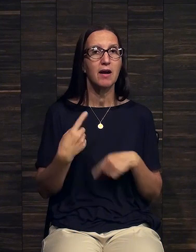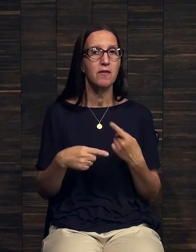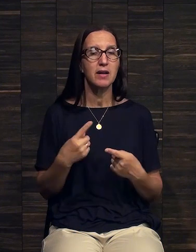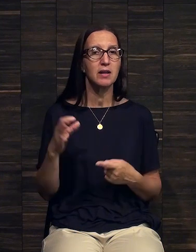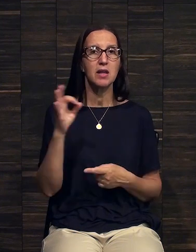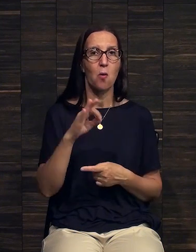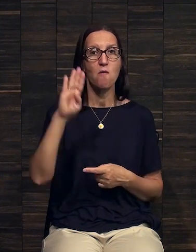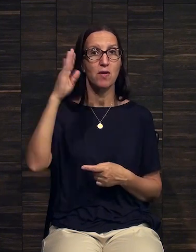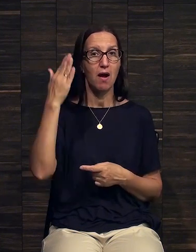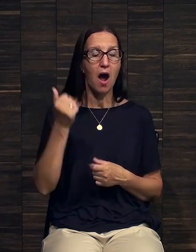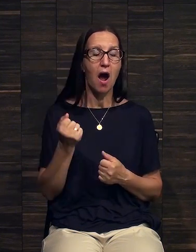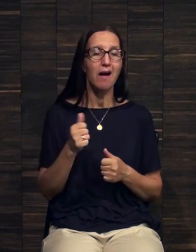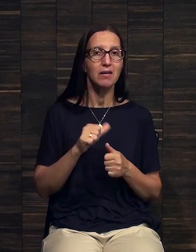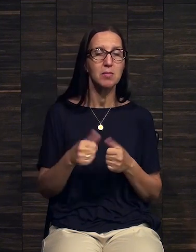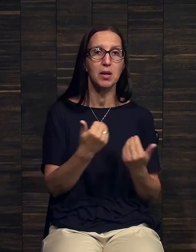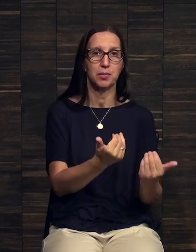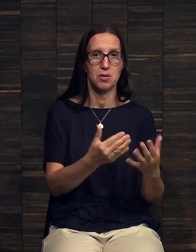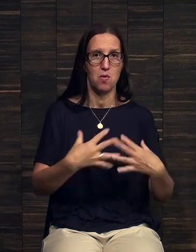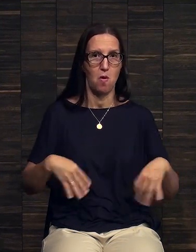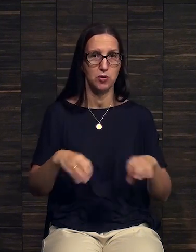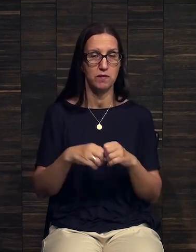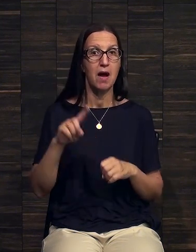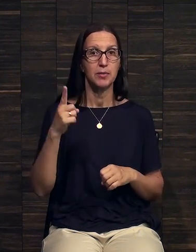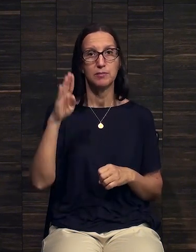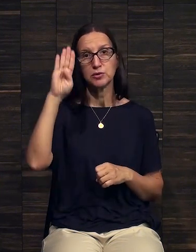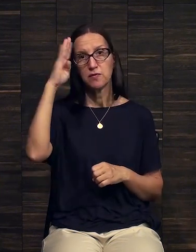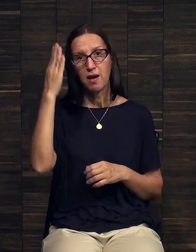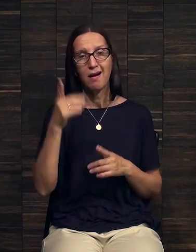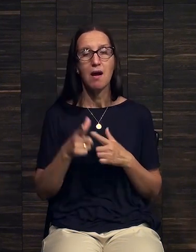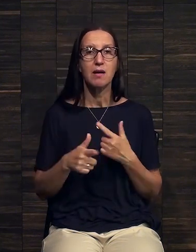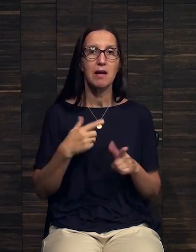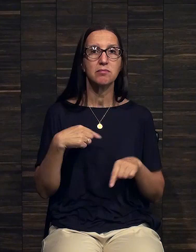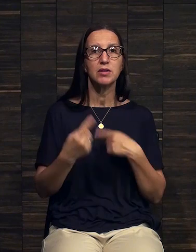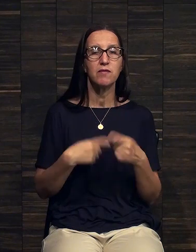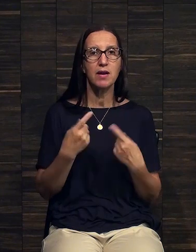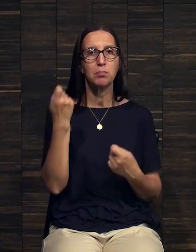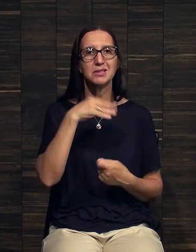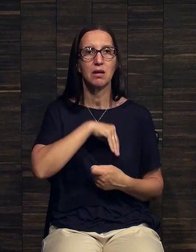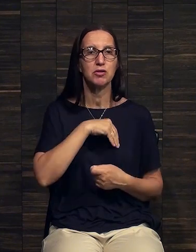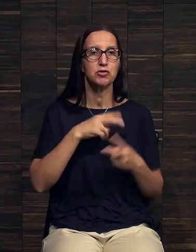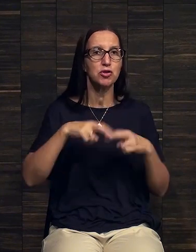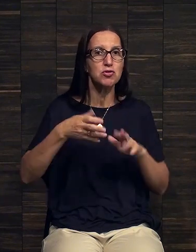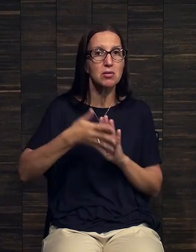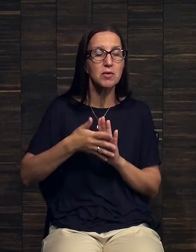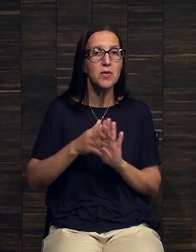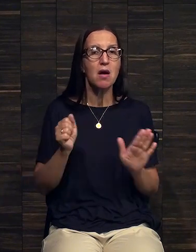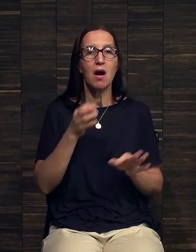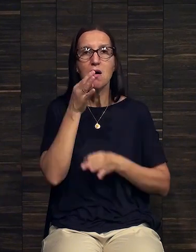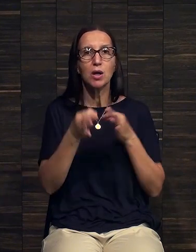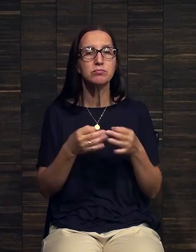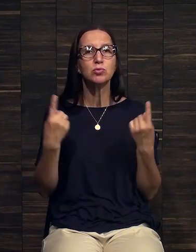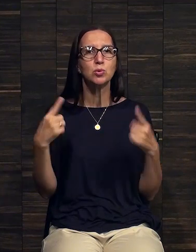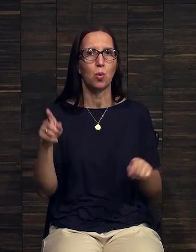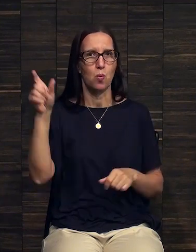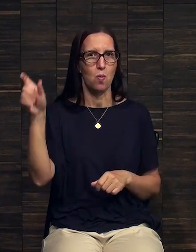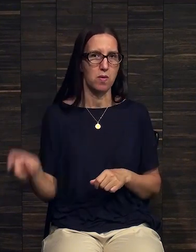this is not about the enemy, this is about the society, because the enemy, using the psychotomes,